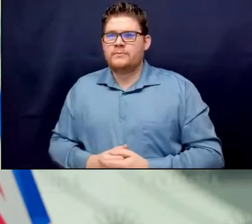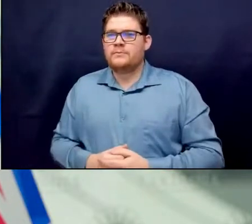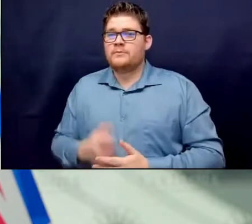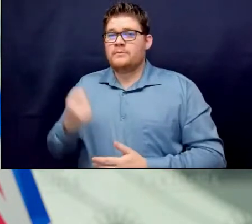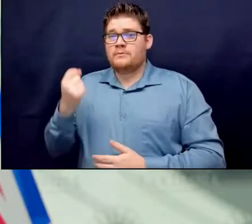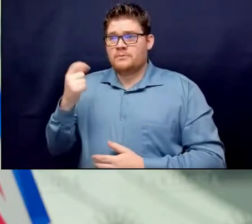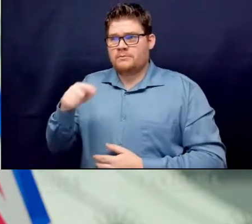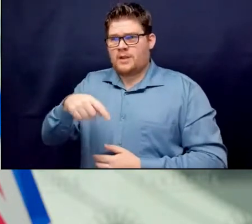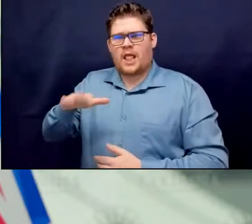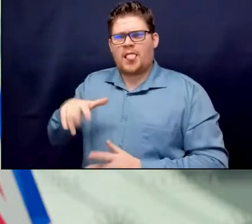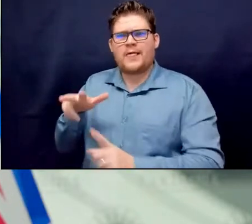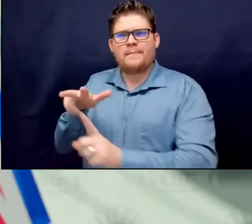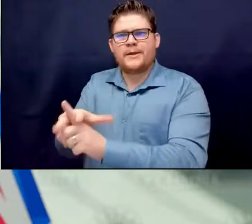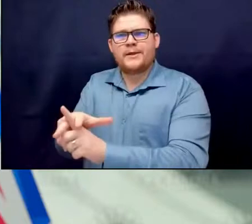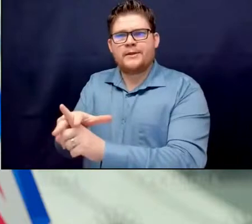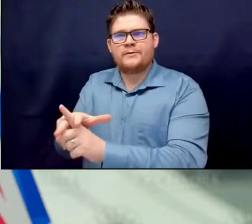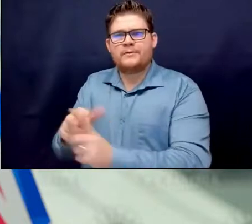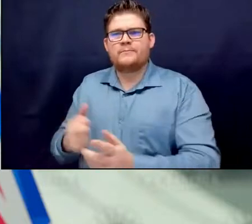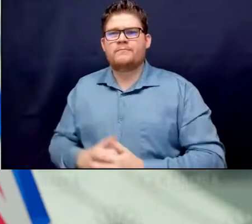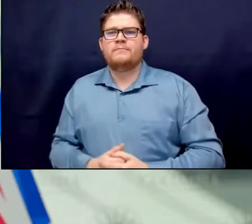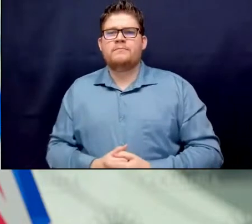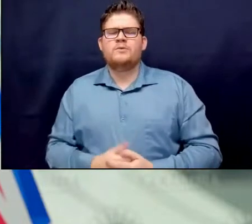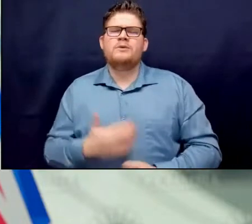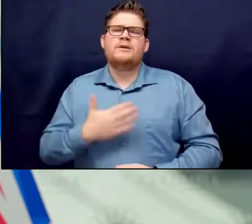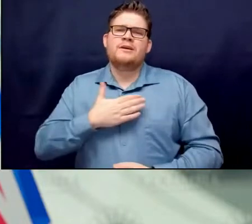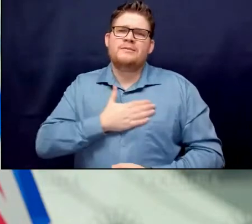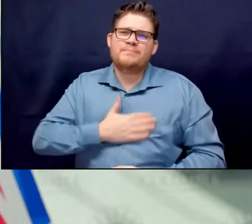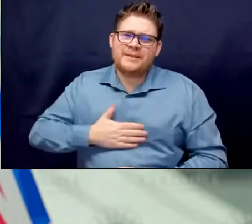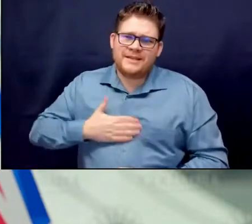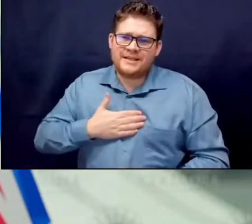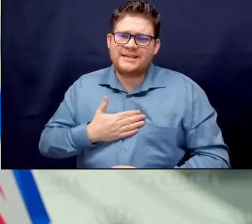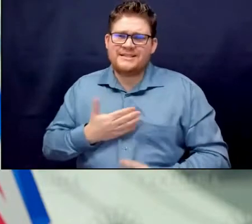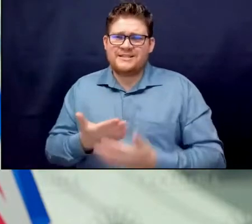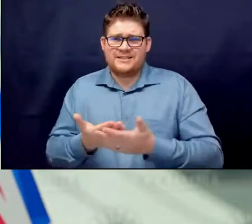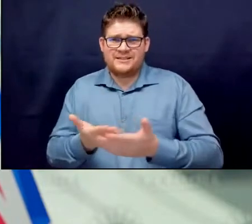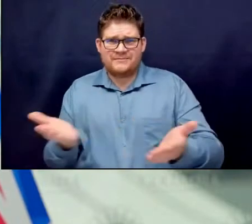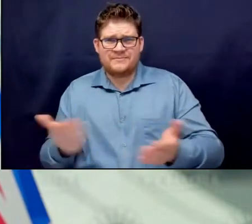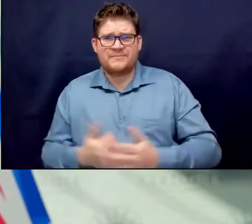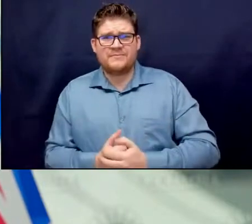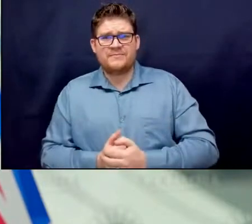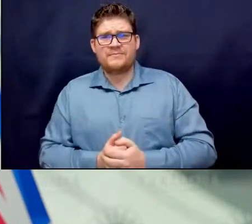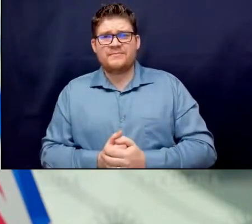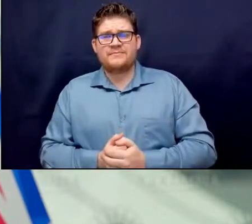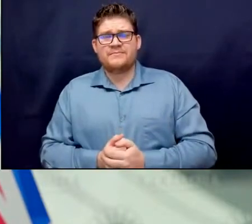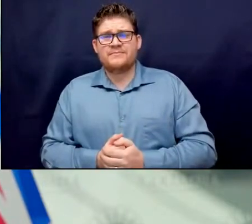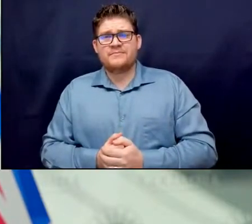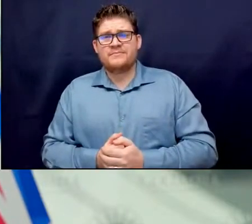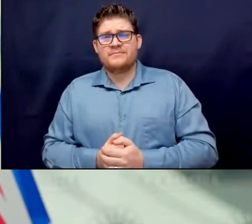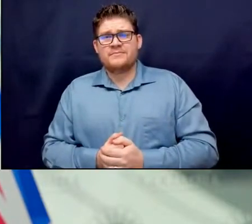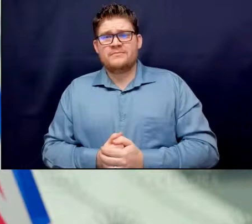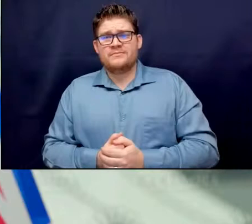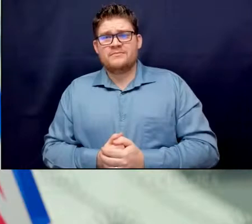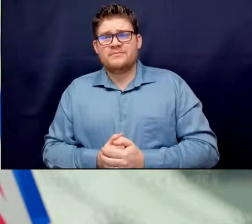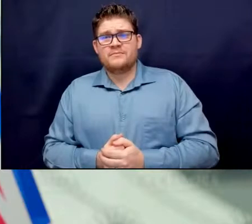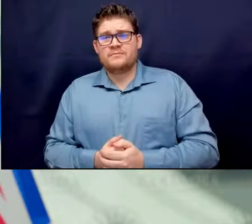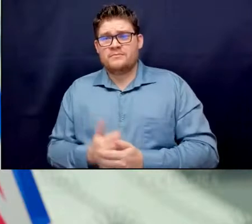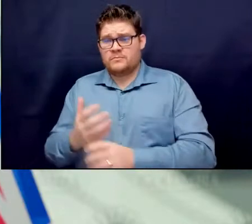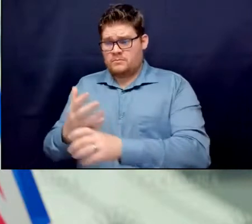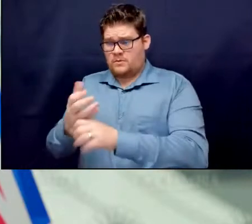who've received invitations and have not yet booked. And I'm speaking to those people today, and people such as me, people with type 1